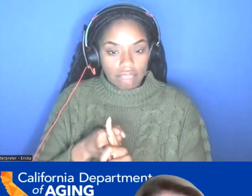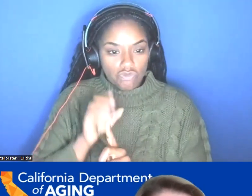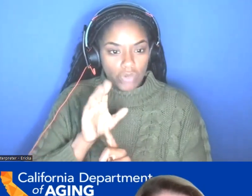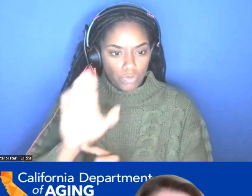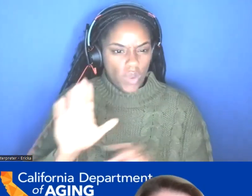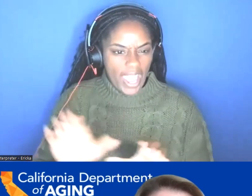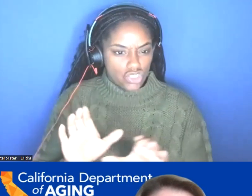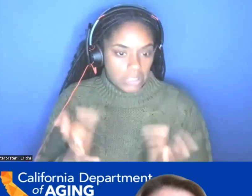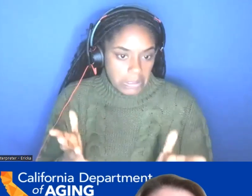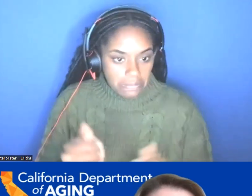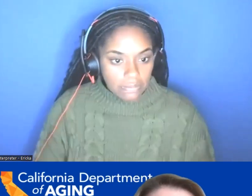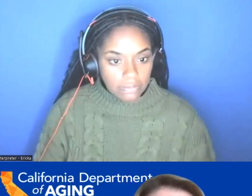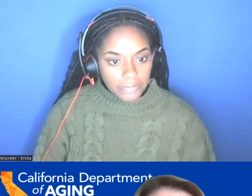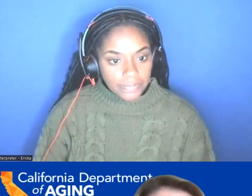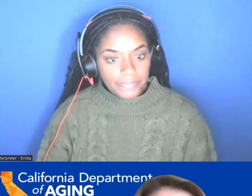just a thought.